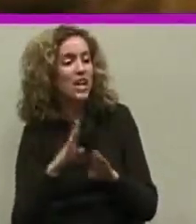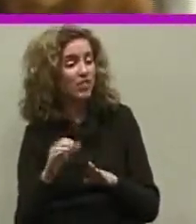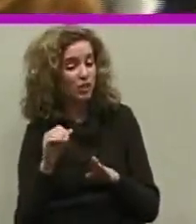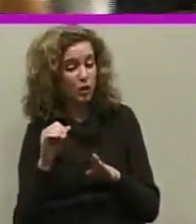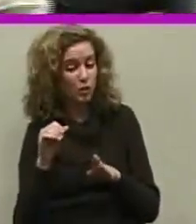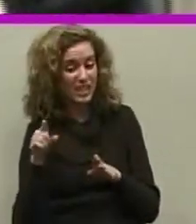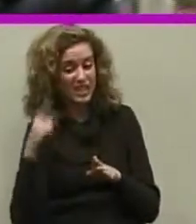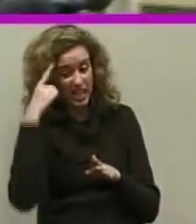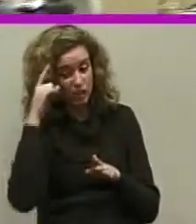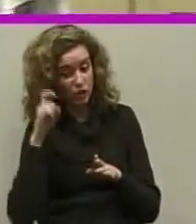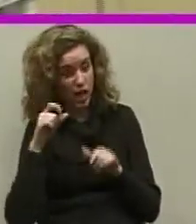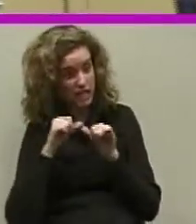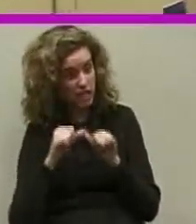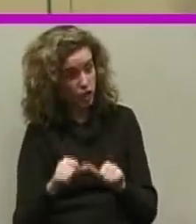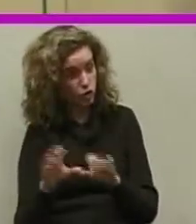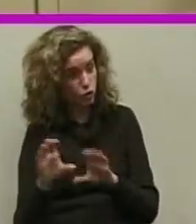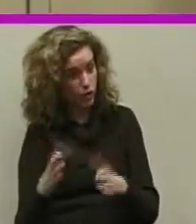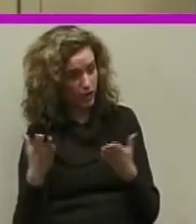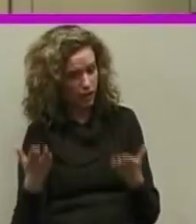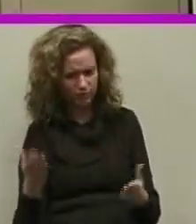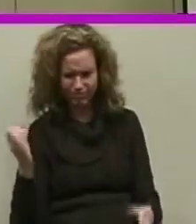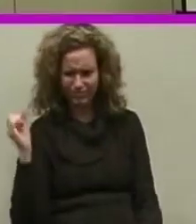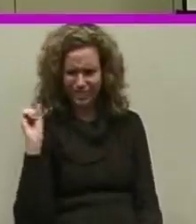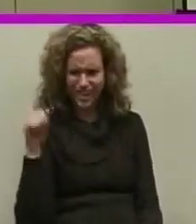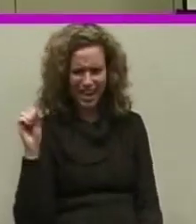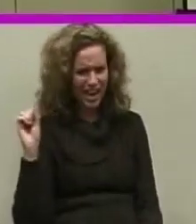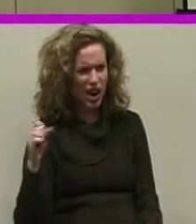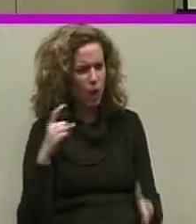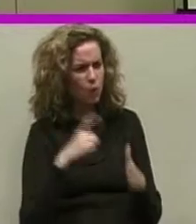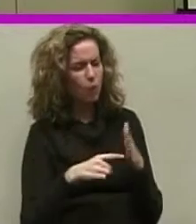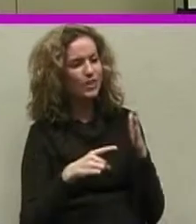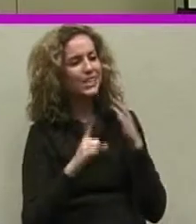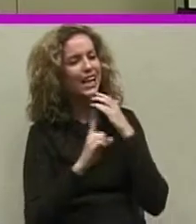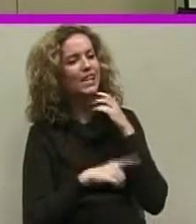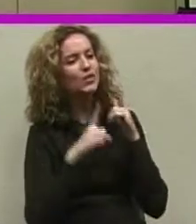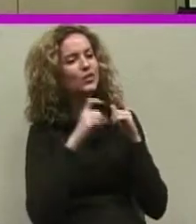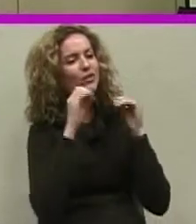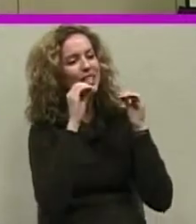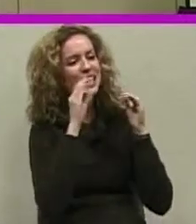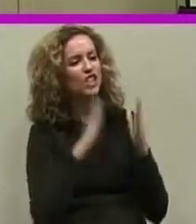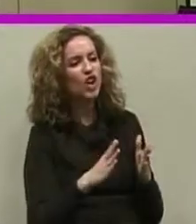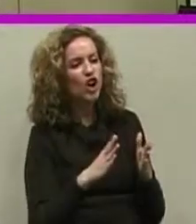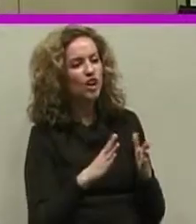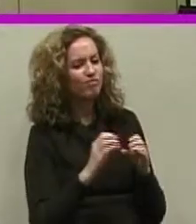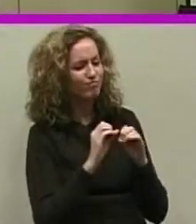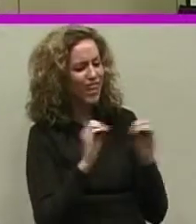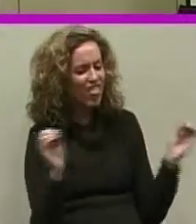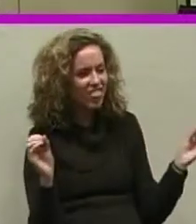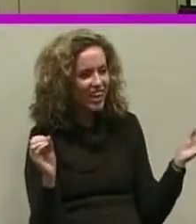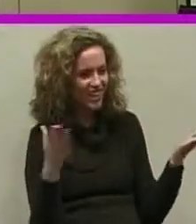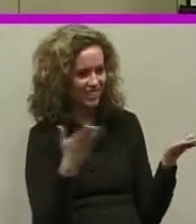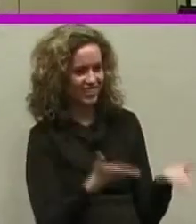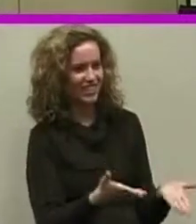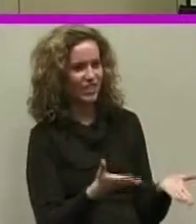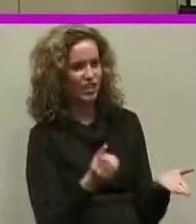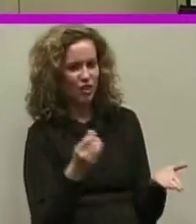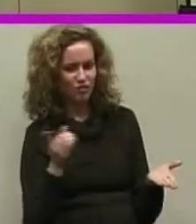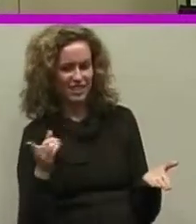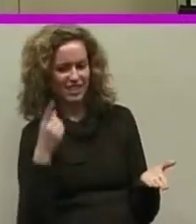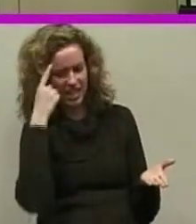this? Yeah. Yeah. What's my consequence from the teacher? Not much. So there's not much cost to this. So this is a pretty free ride for